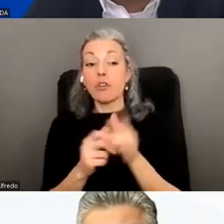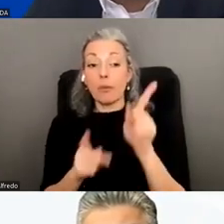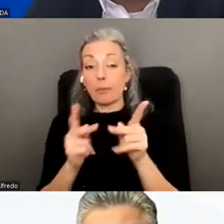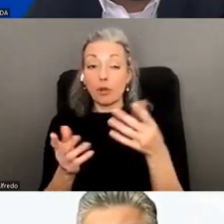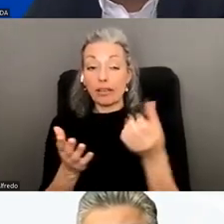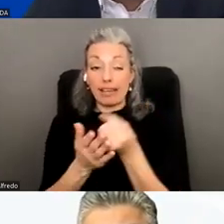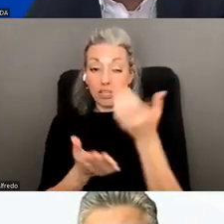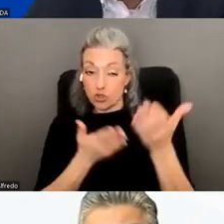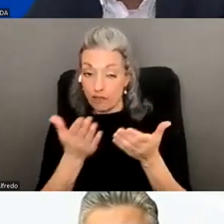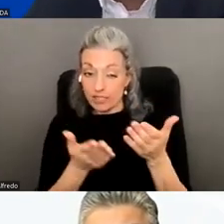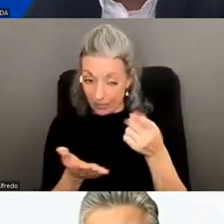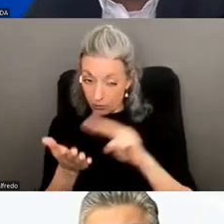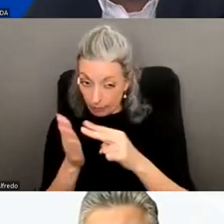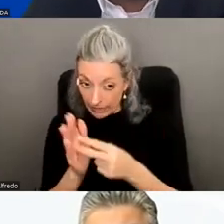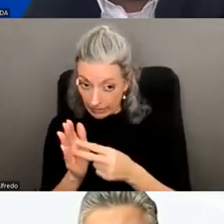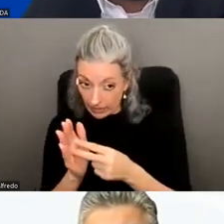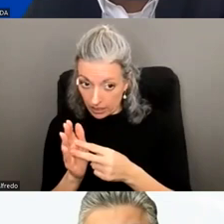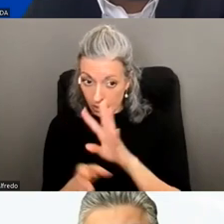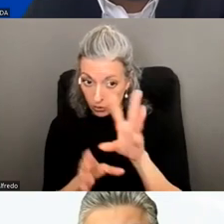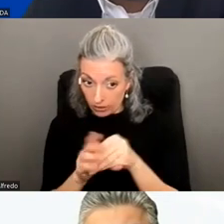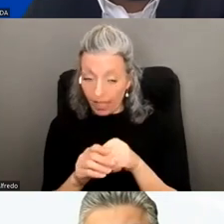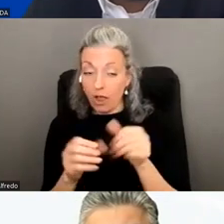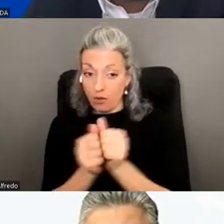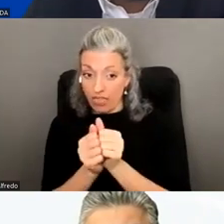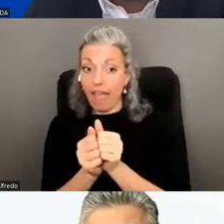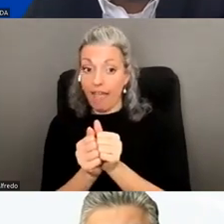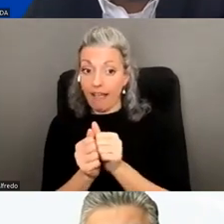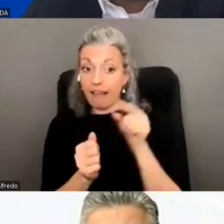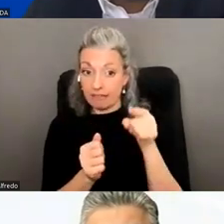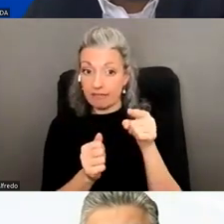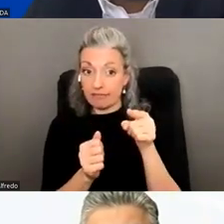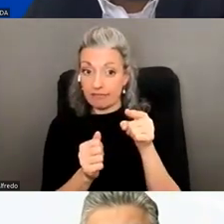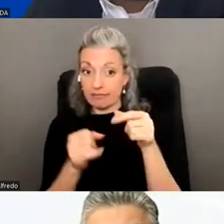services, right? That's what you're getting at. And maybe including that on the equity index. Good thought.